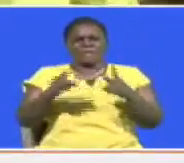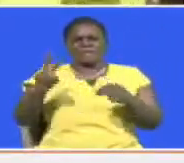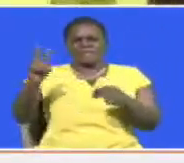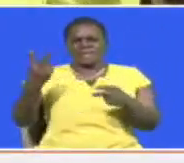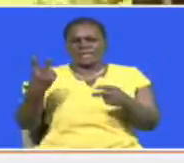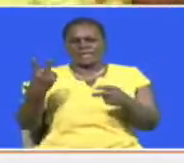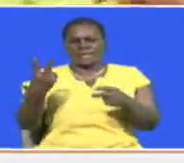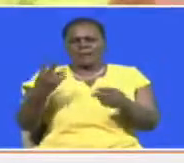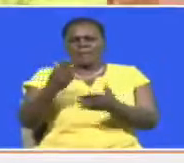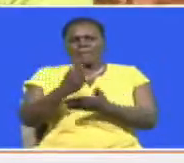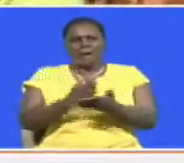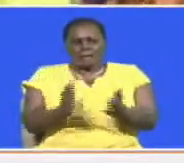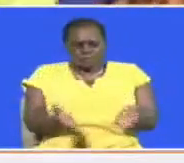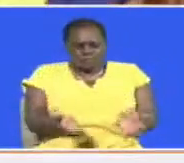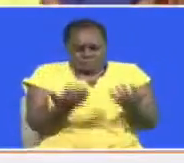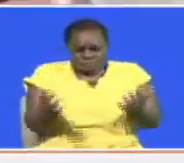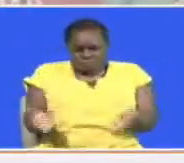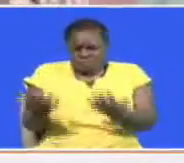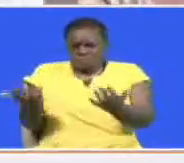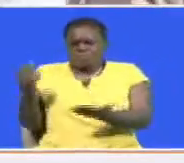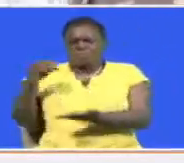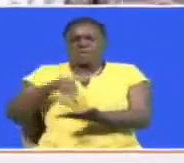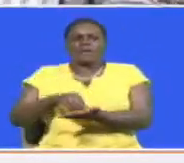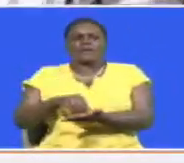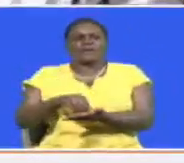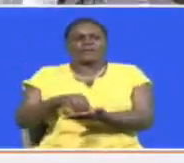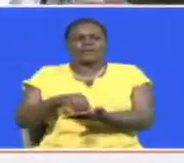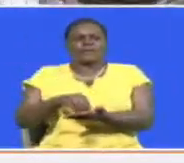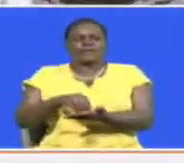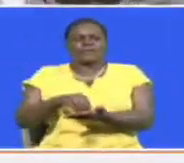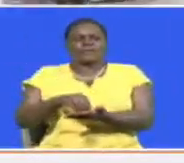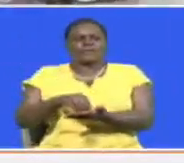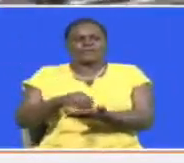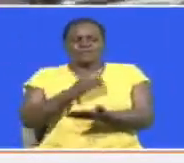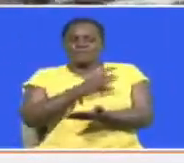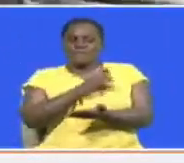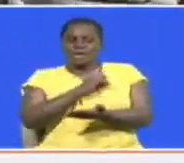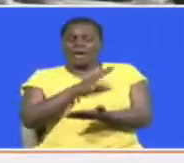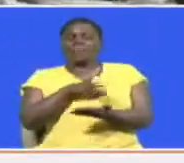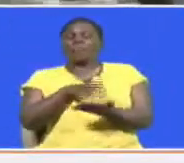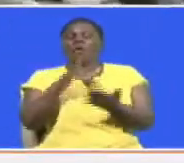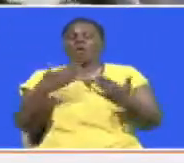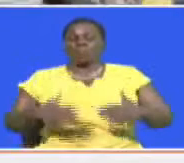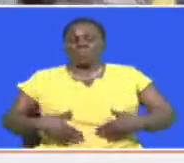second phase of exhumations at the Shakahola forest, with fears that more